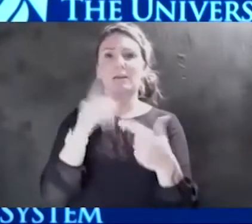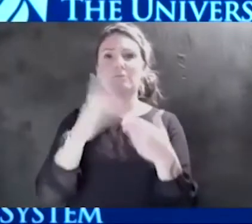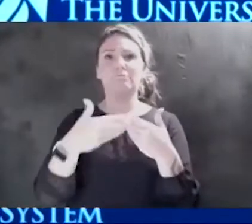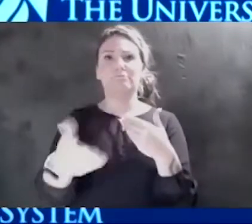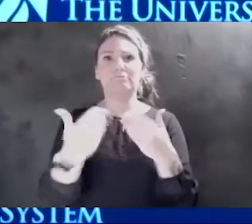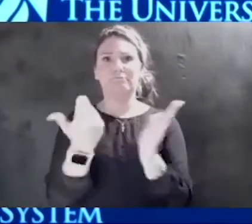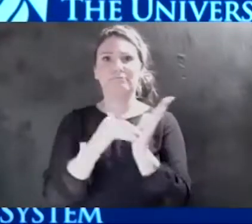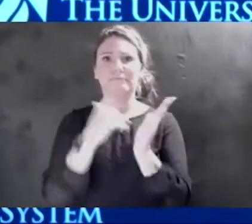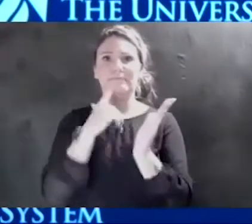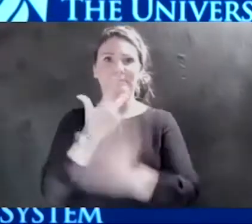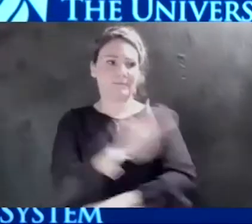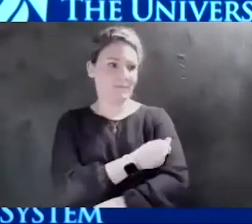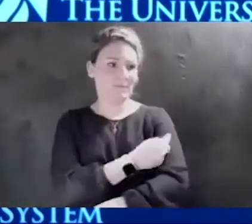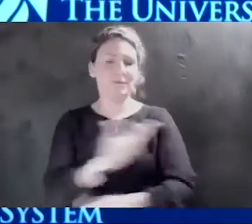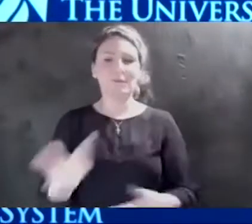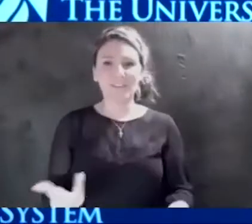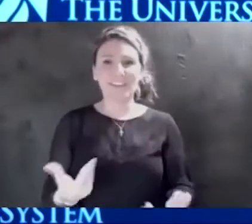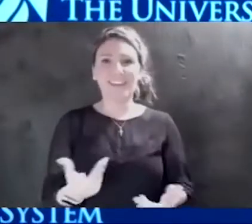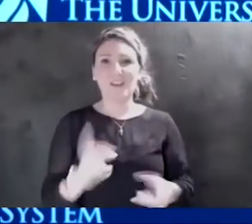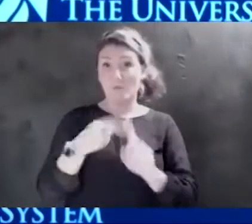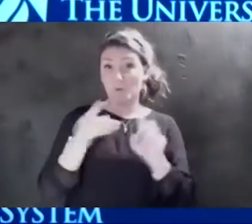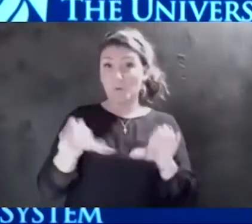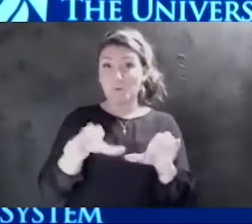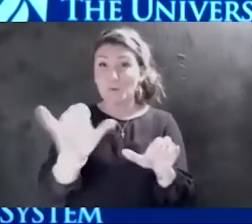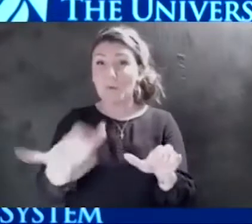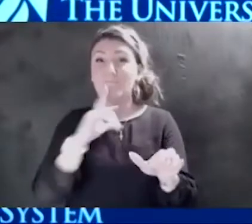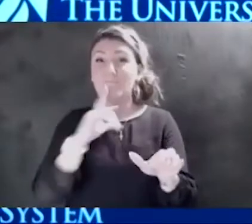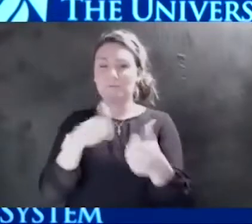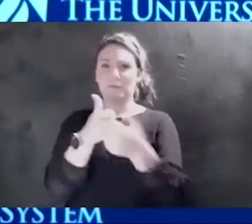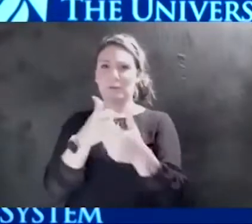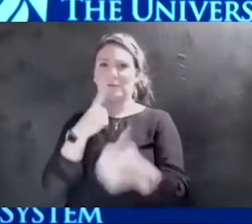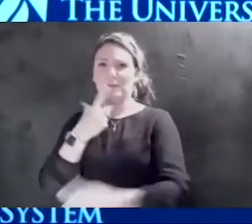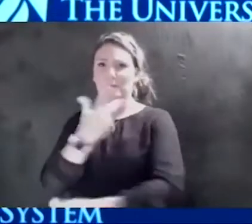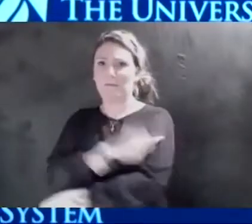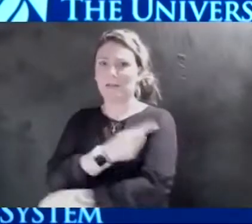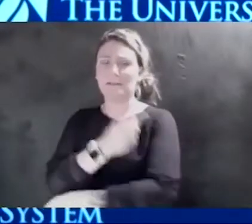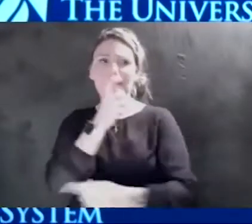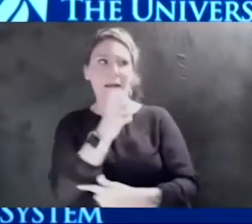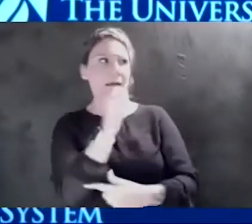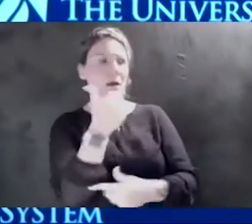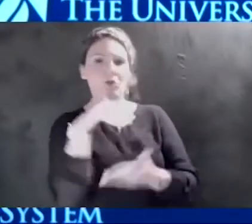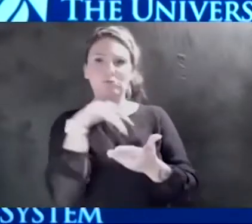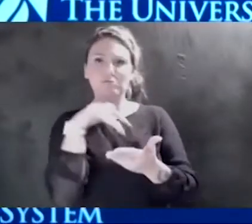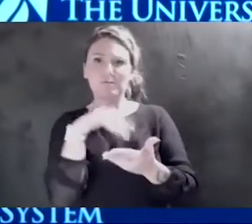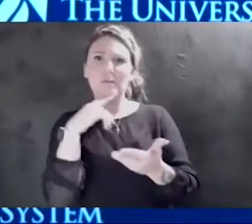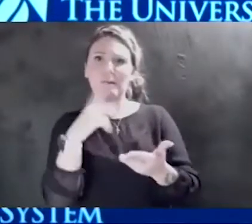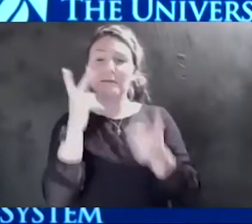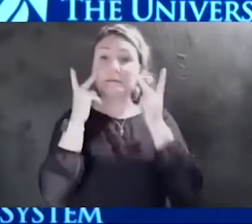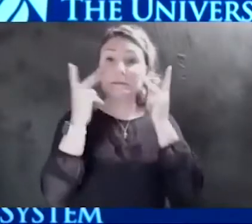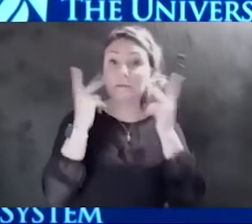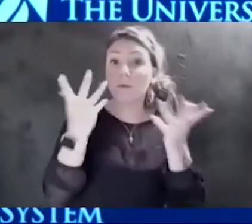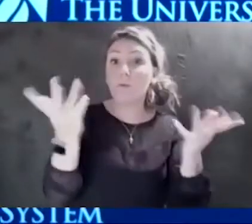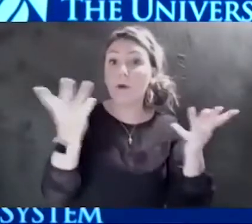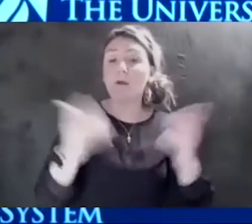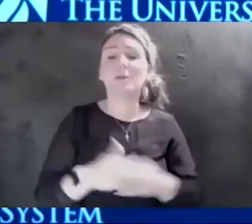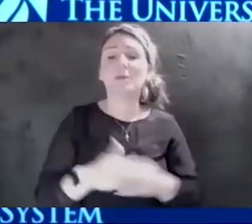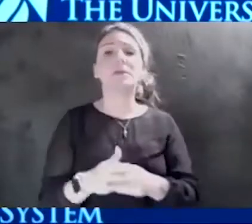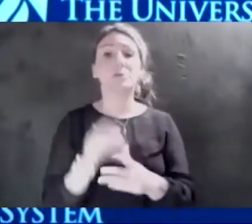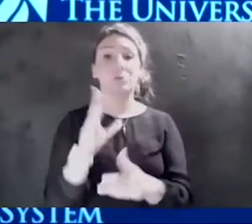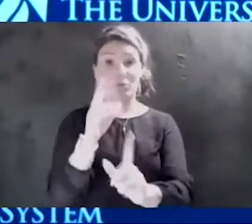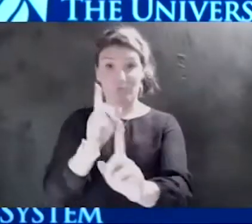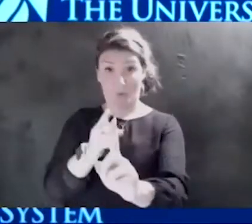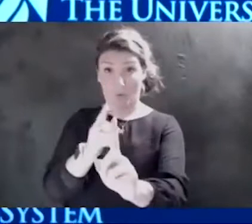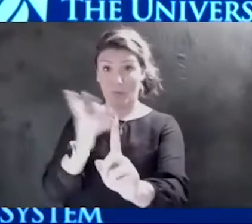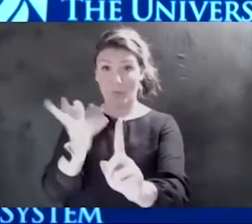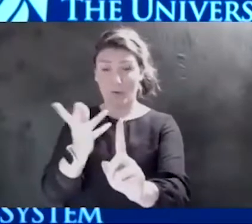so when we do that, we've challenged the vaccine in a way we didn't in other studies. And so I think what we're seeing is that, to your point, you still could have a